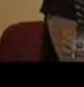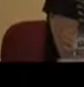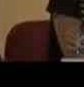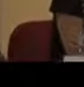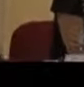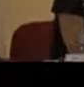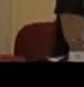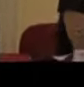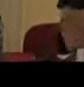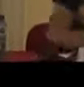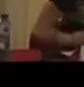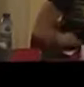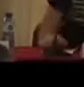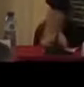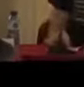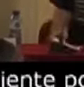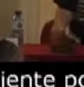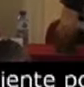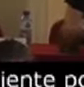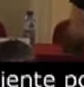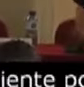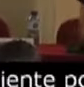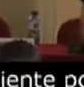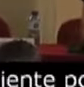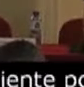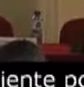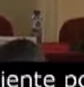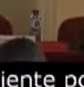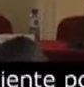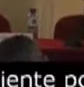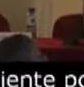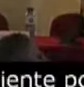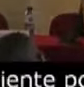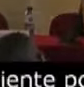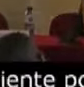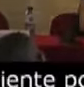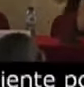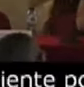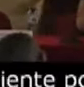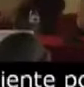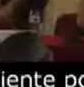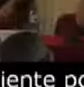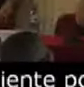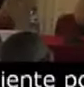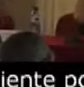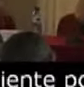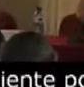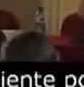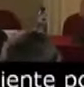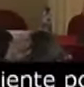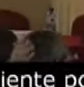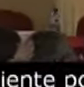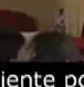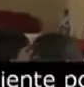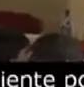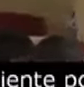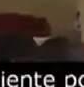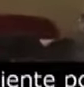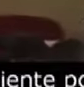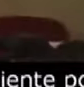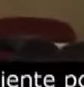And now we move on to our next presentation. José Ramon Padilla Lopez, again the same research team.